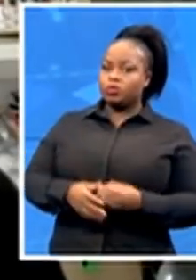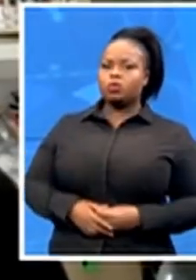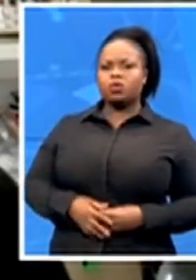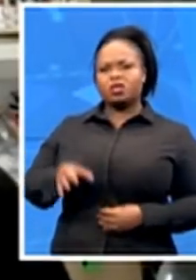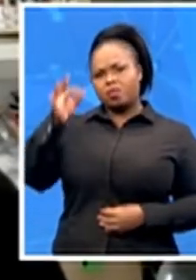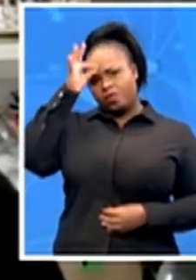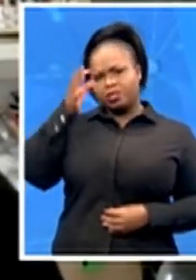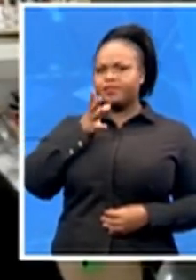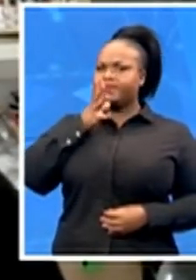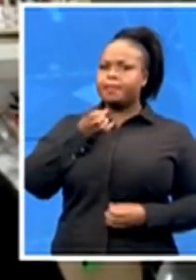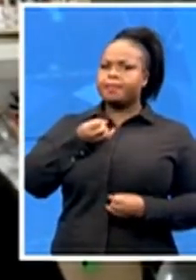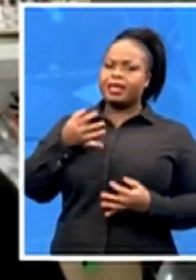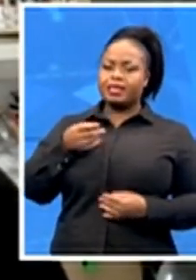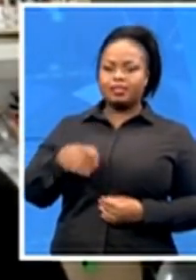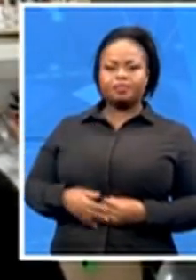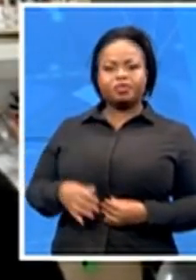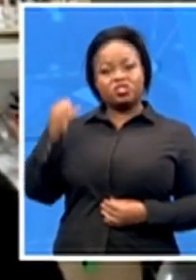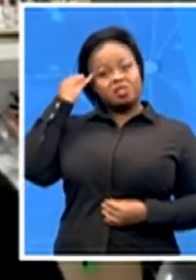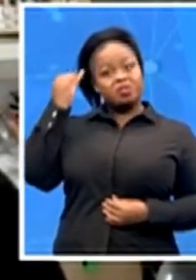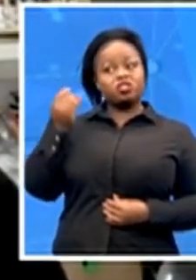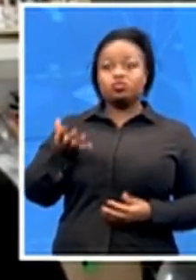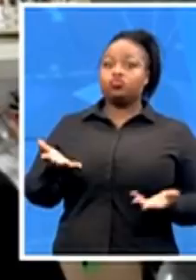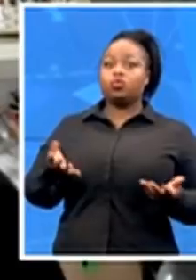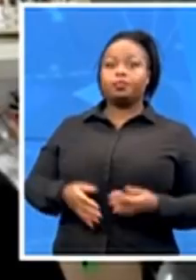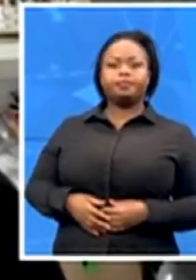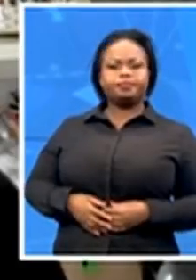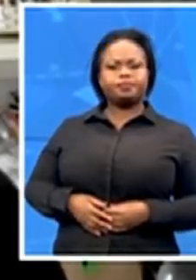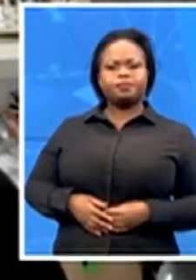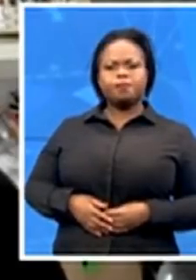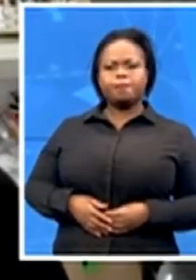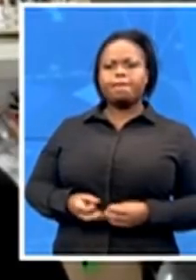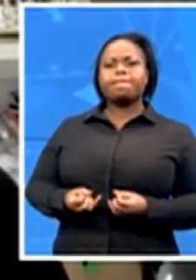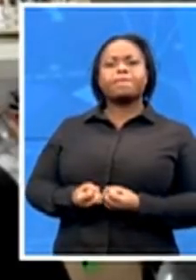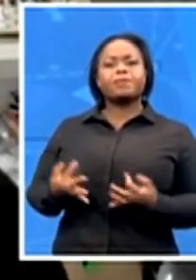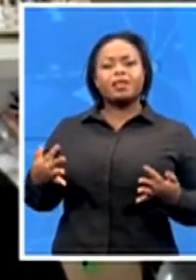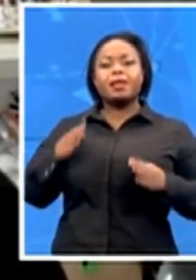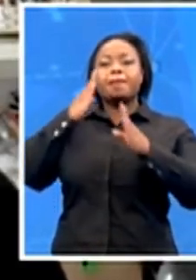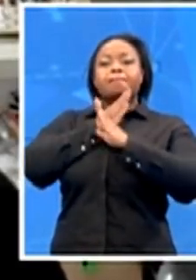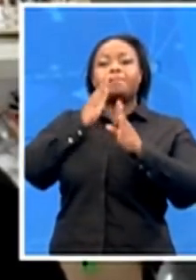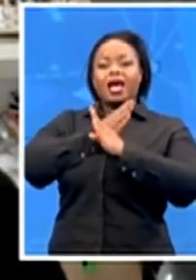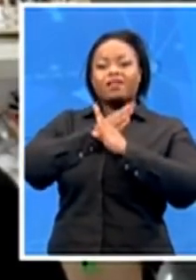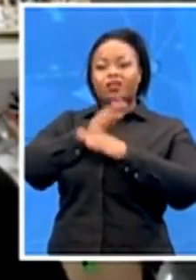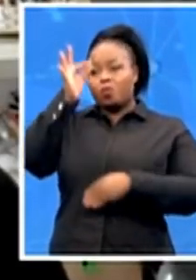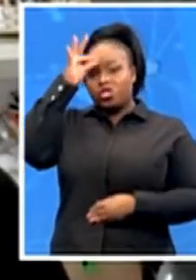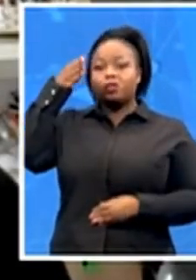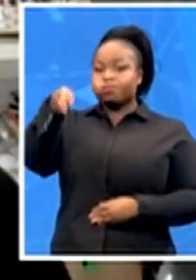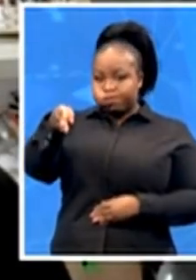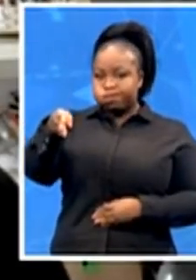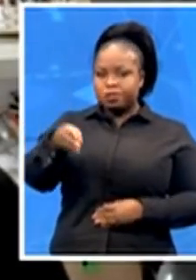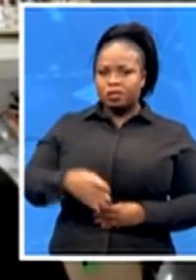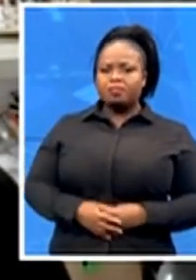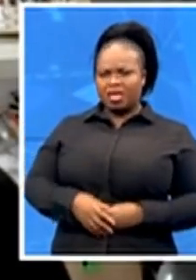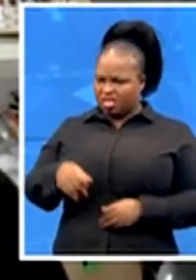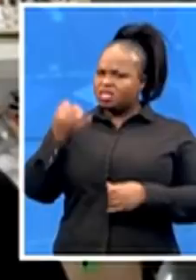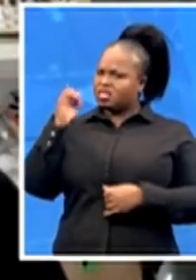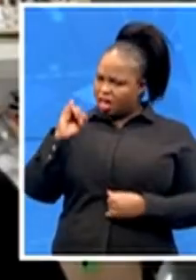were a lot of intelligent operatives that were on the ground, and people can still be arrested, and people will still be arrested. I would